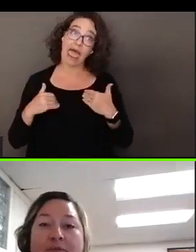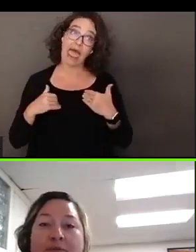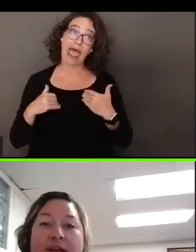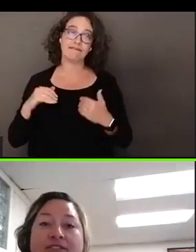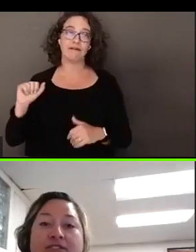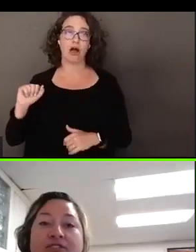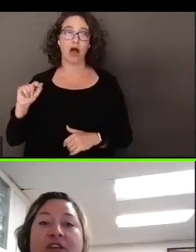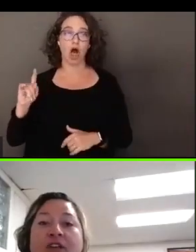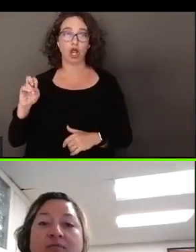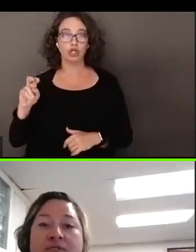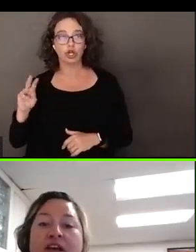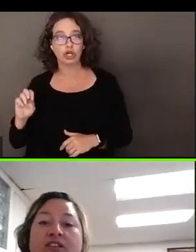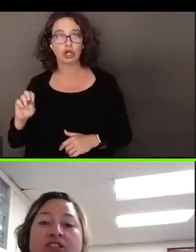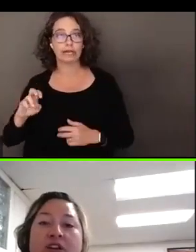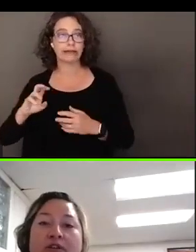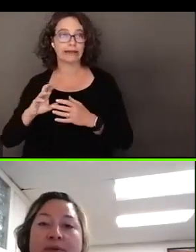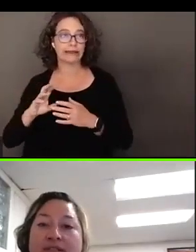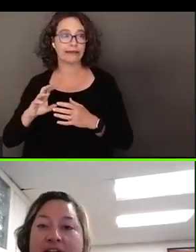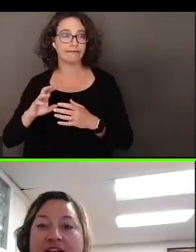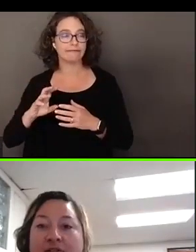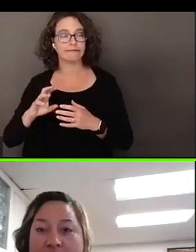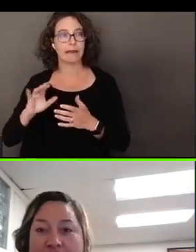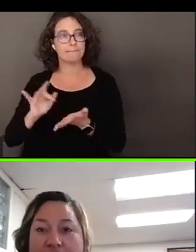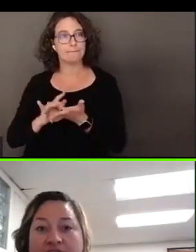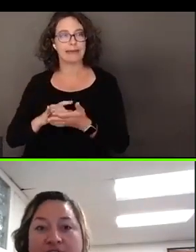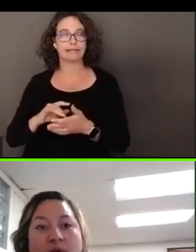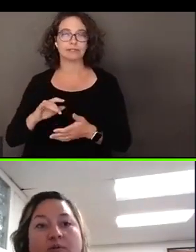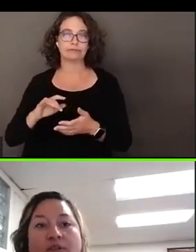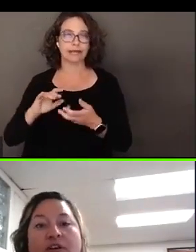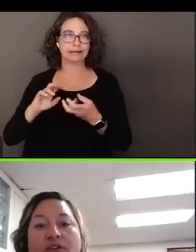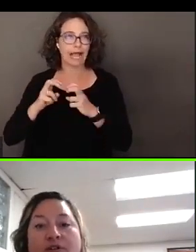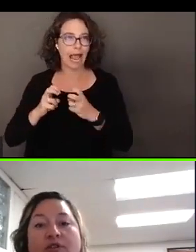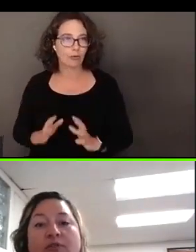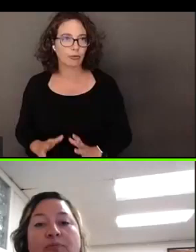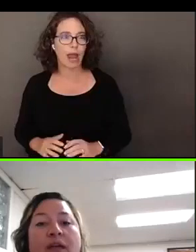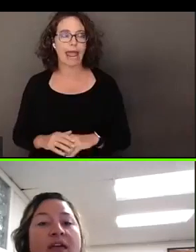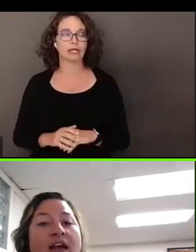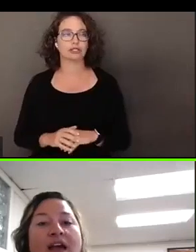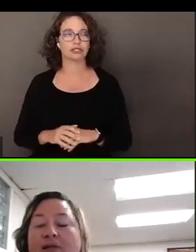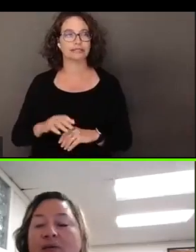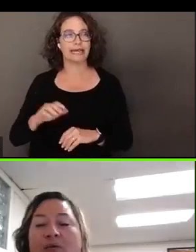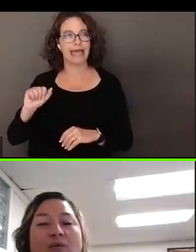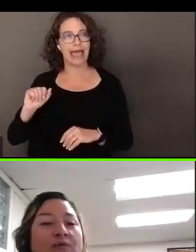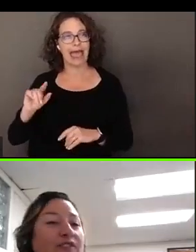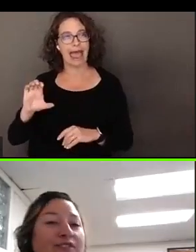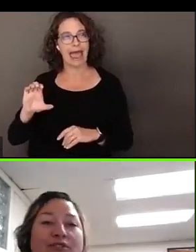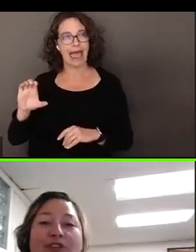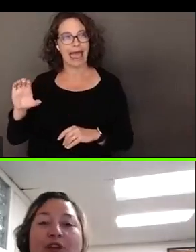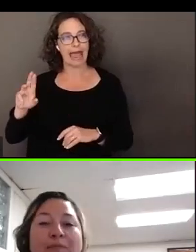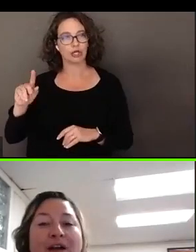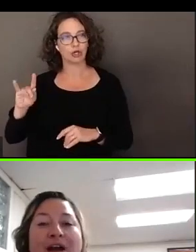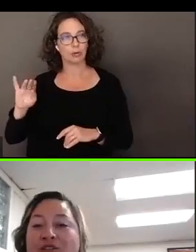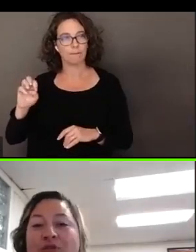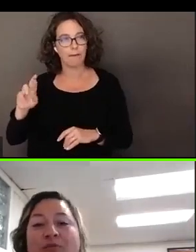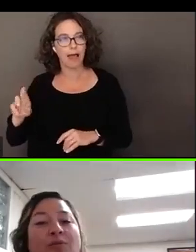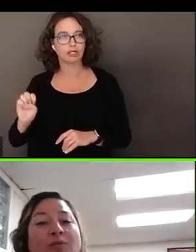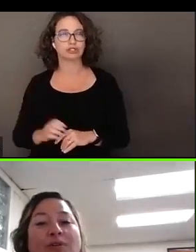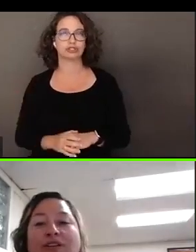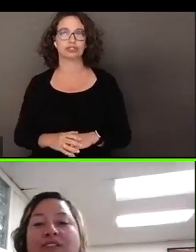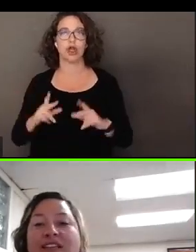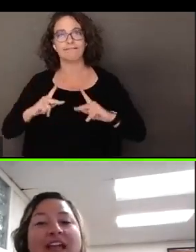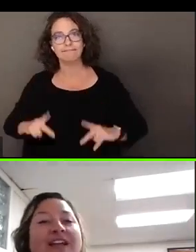our chiropractors, massage therapists, acupuncturists that work with our group. I mean, physical therapy,